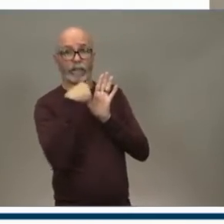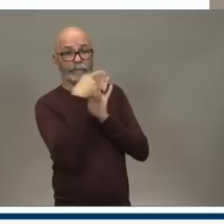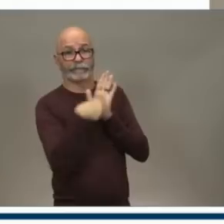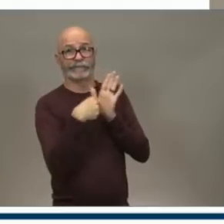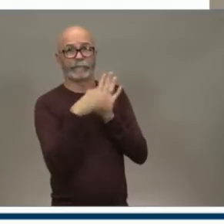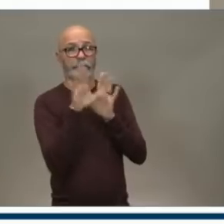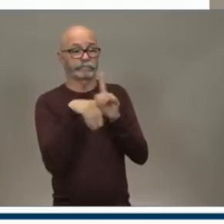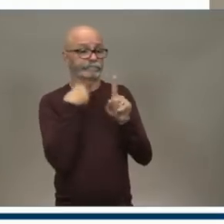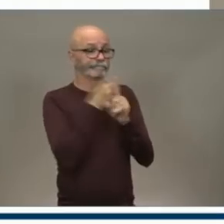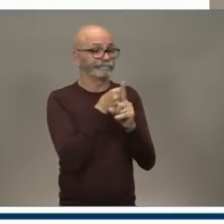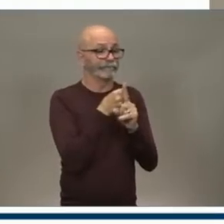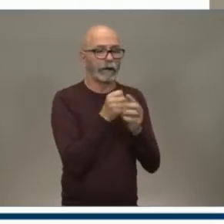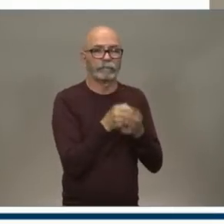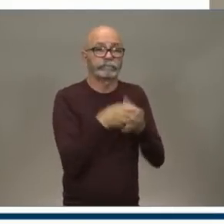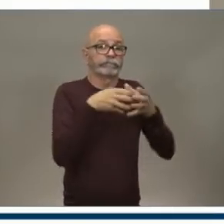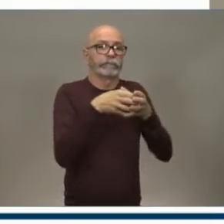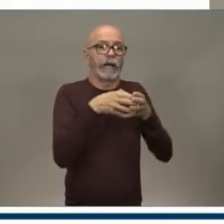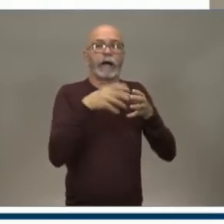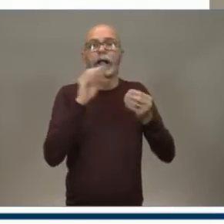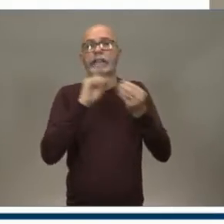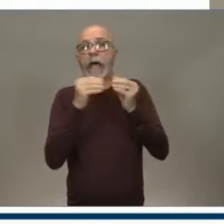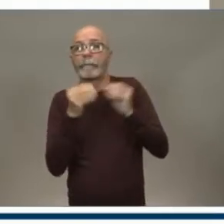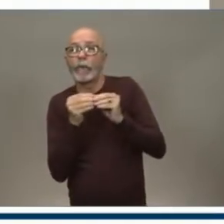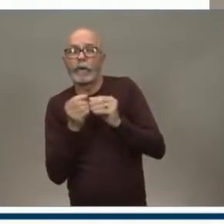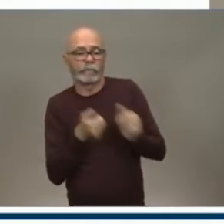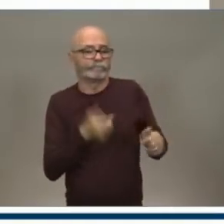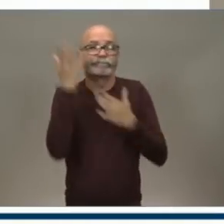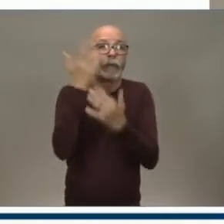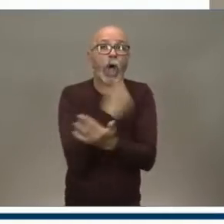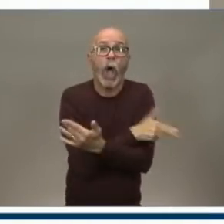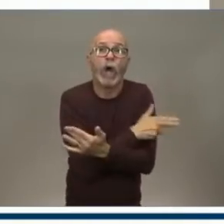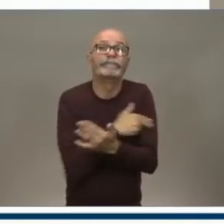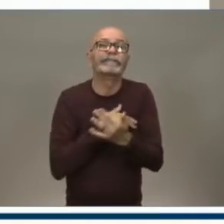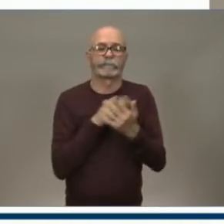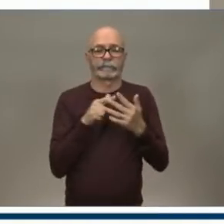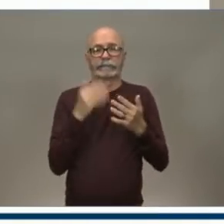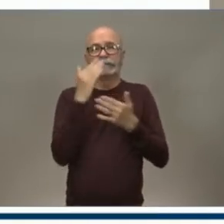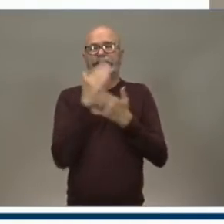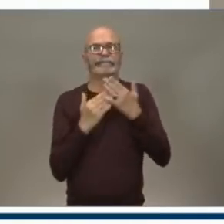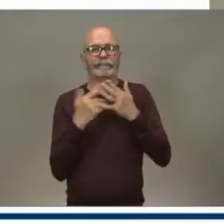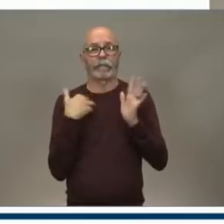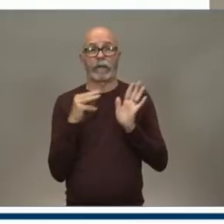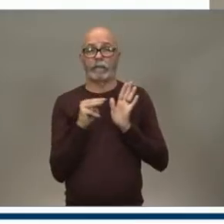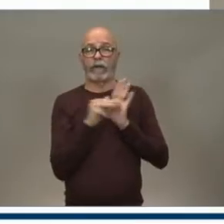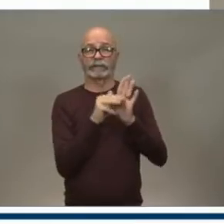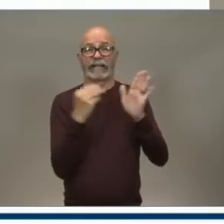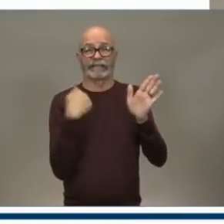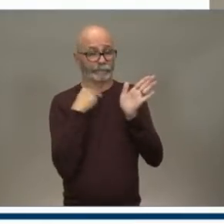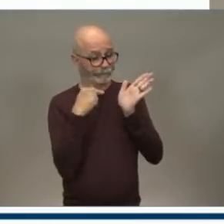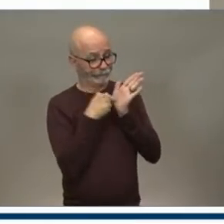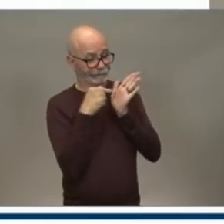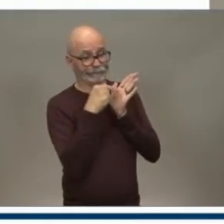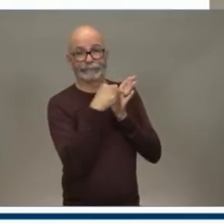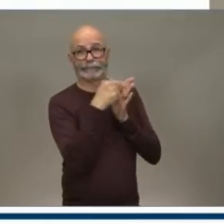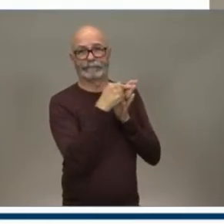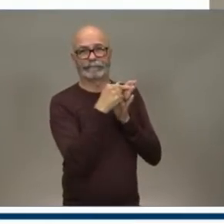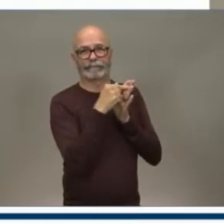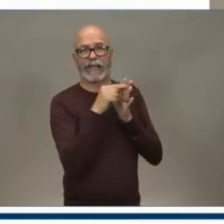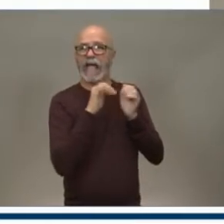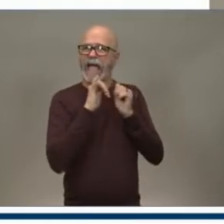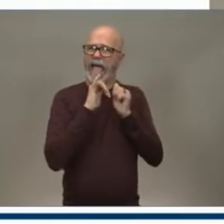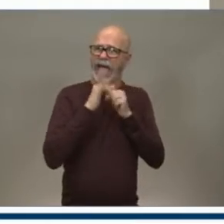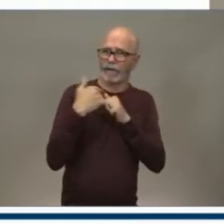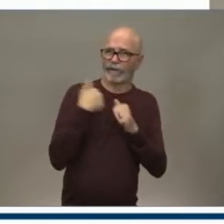number of hospitalizations, et cetera. That is modeling. It's helpful, but it is